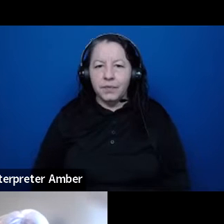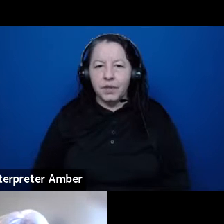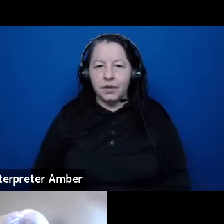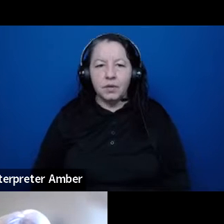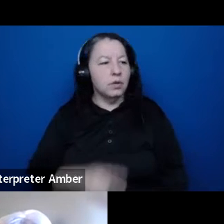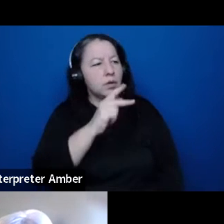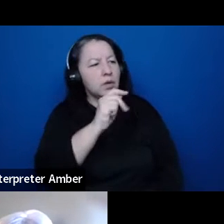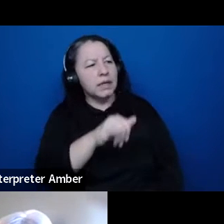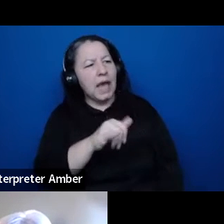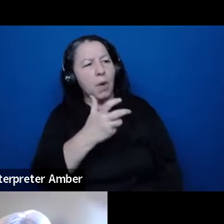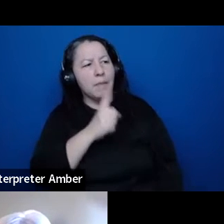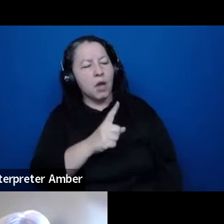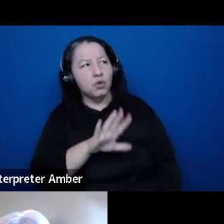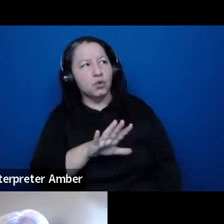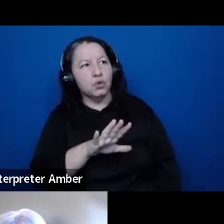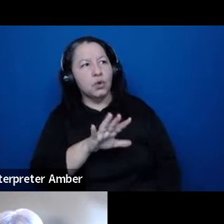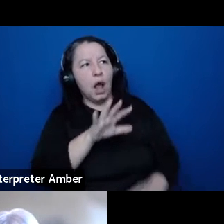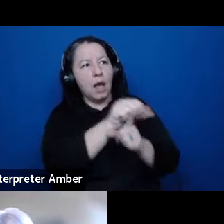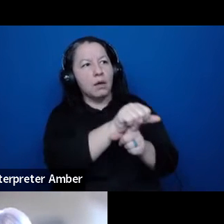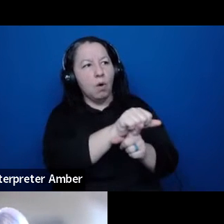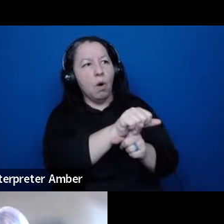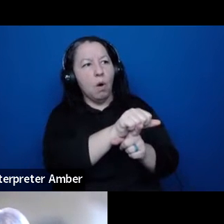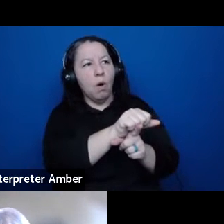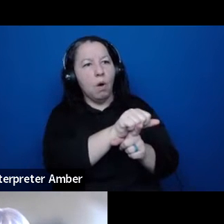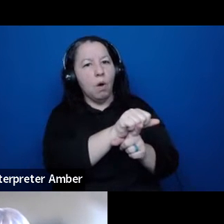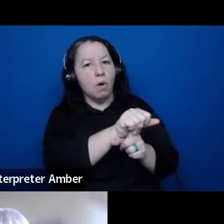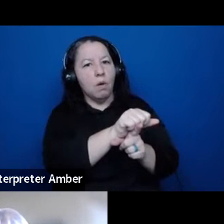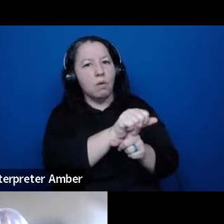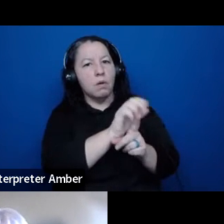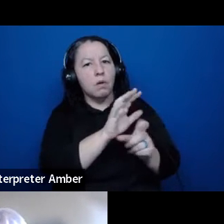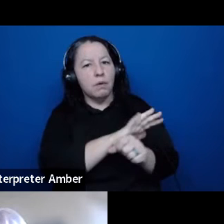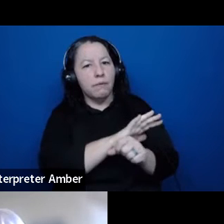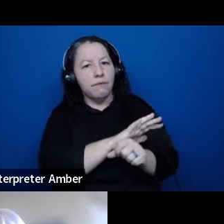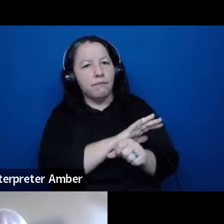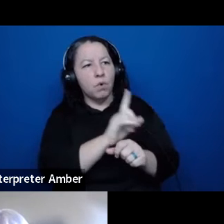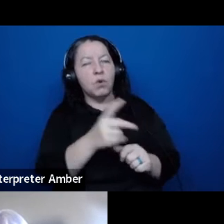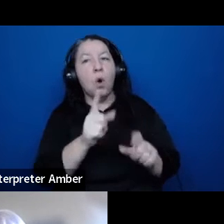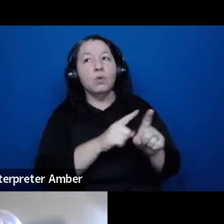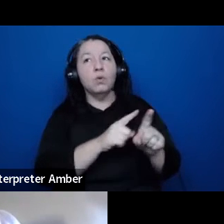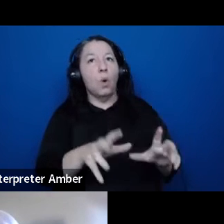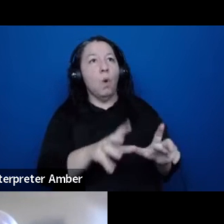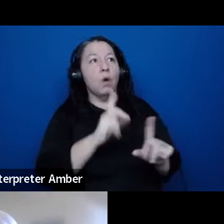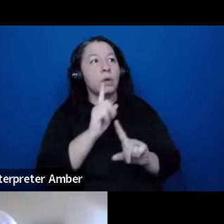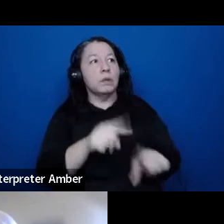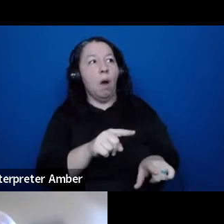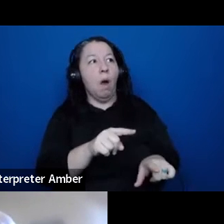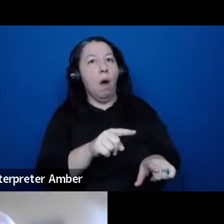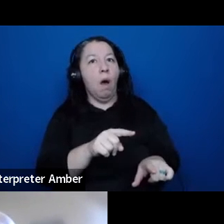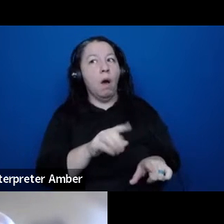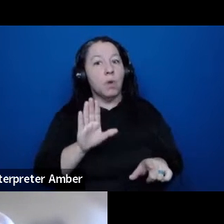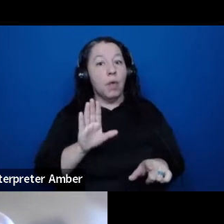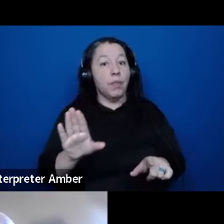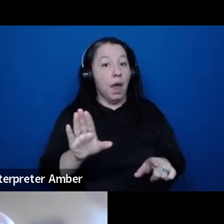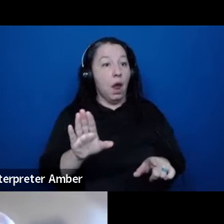Kay, I want to make sure that I don't, respond for what their interpretation of meaningful is,